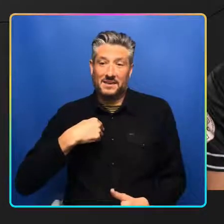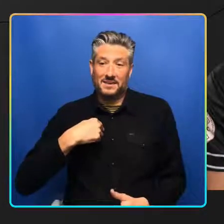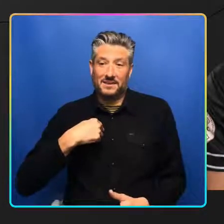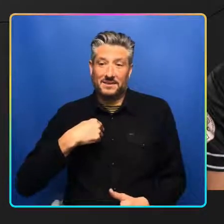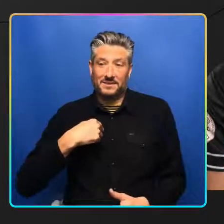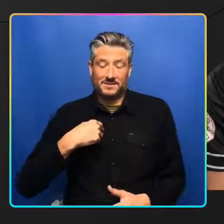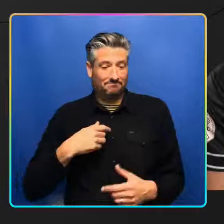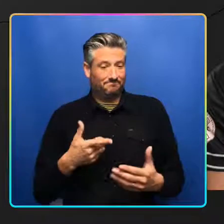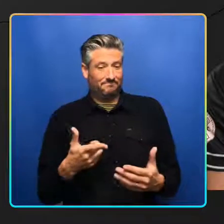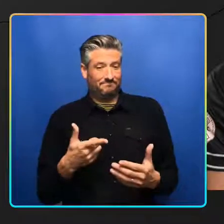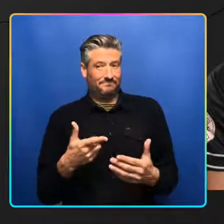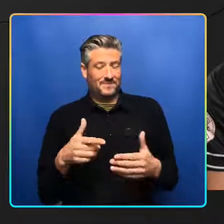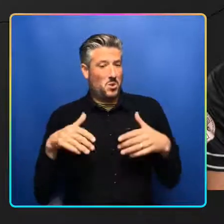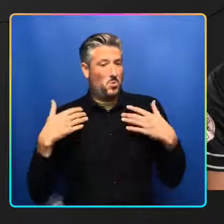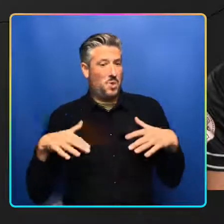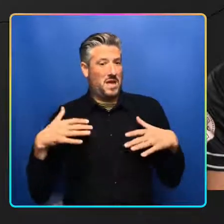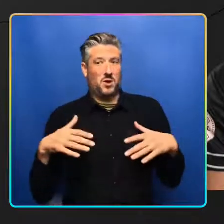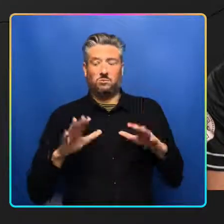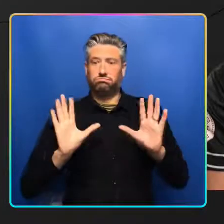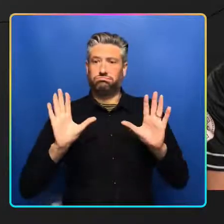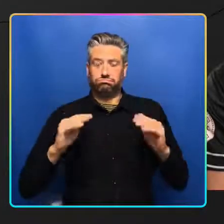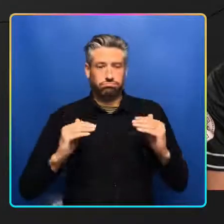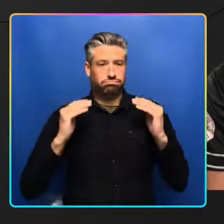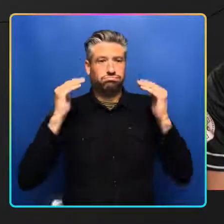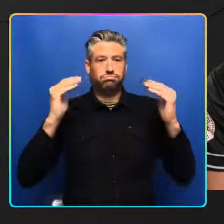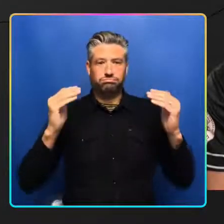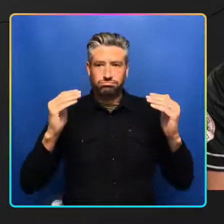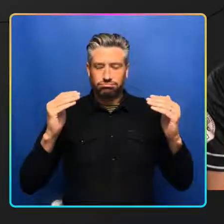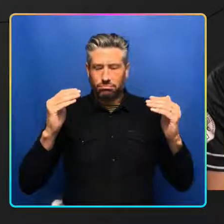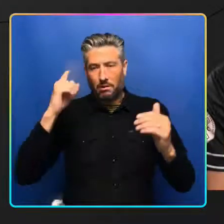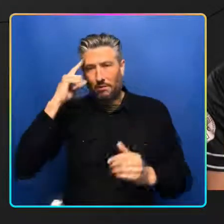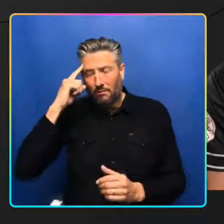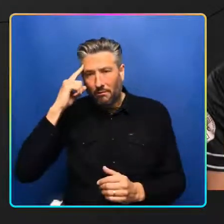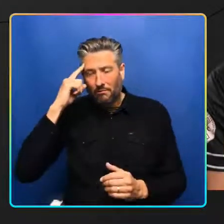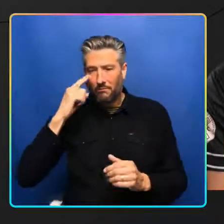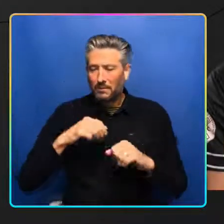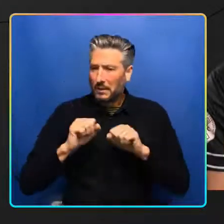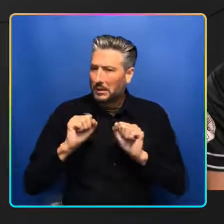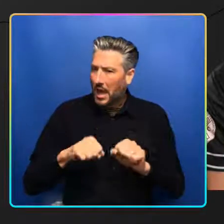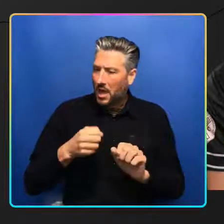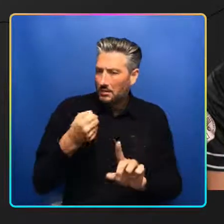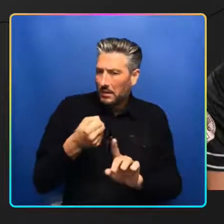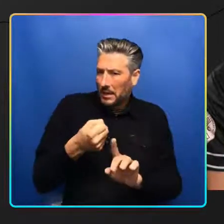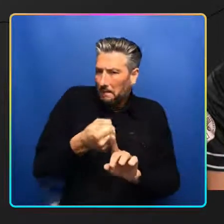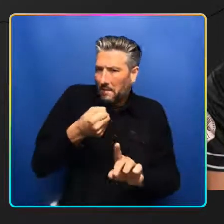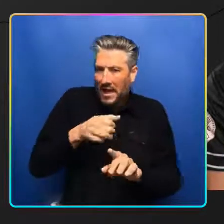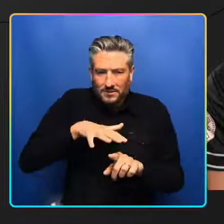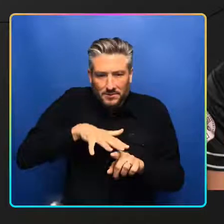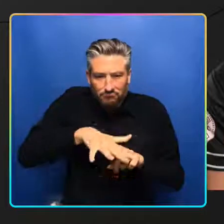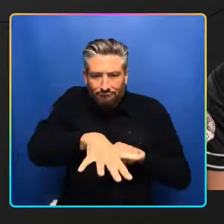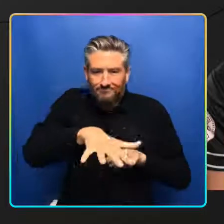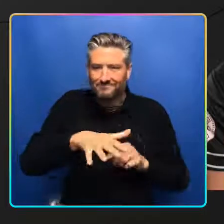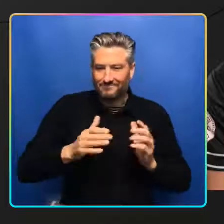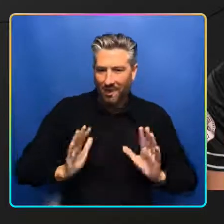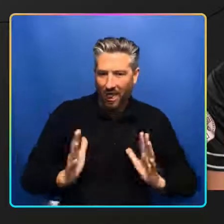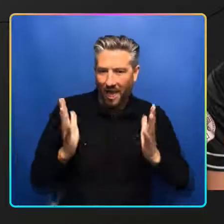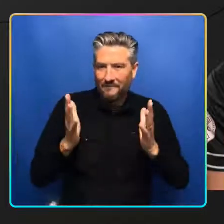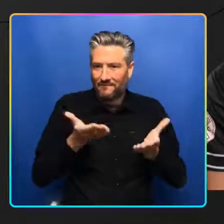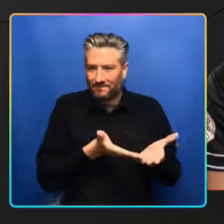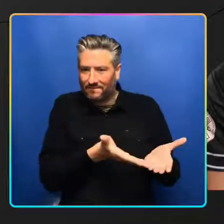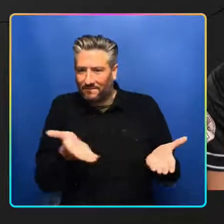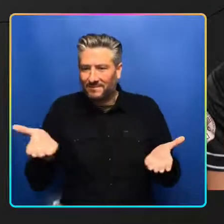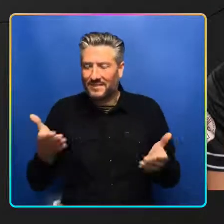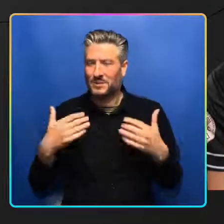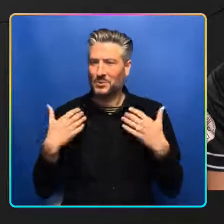I couldn't imagine that we could impact in other people's life in this way. I'm really proud of all of